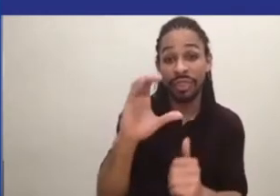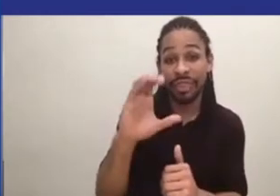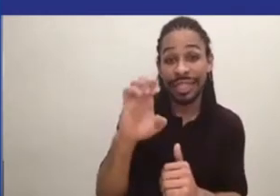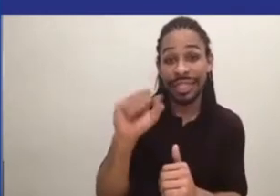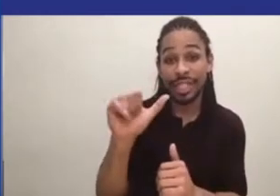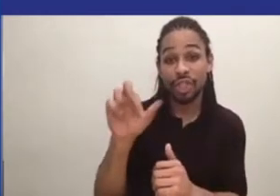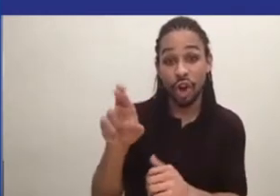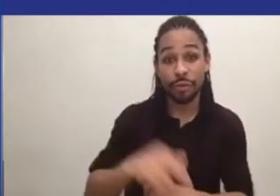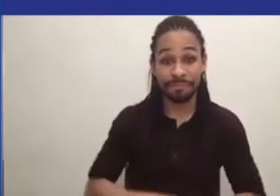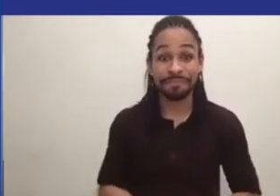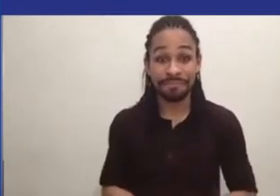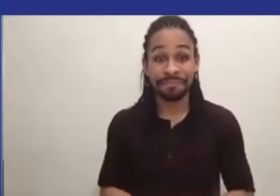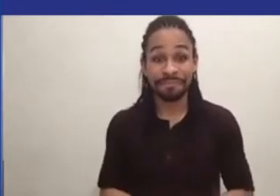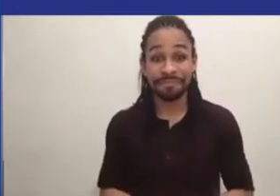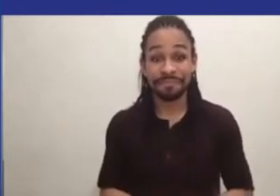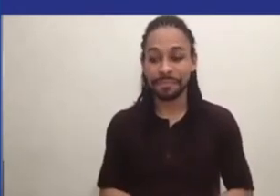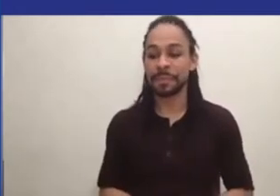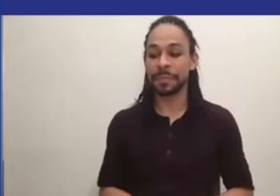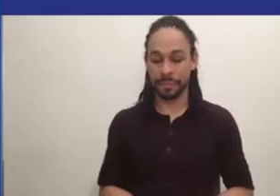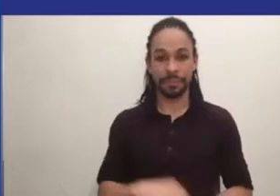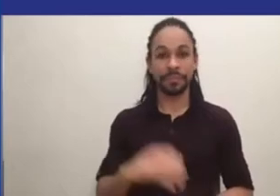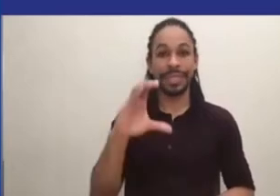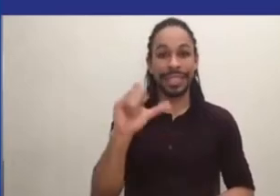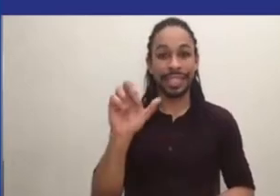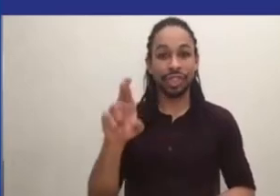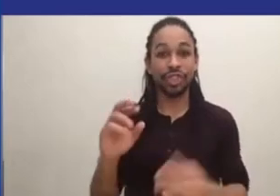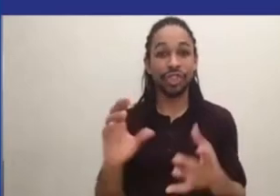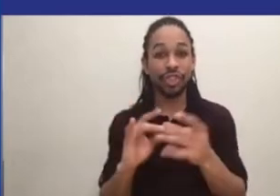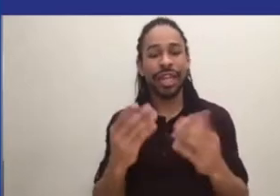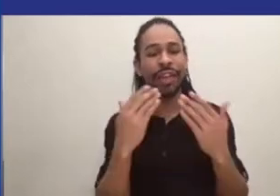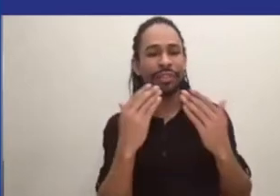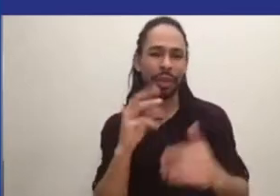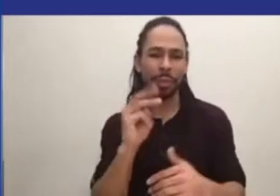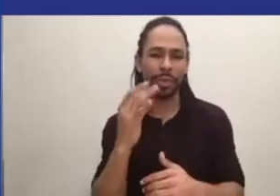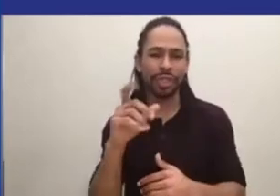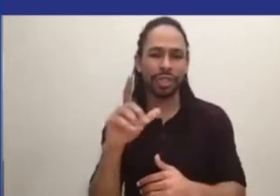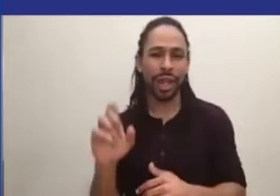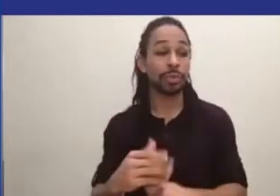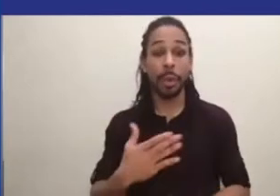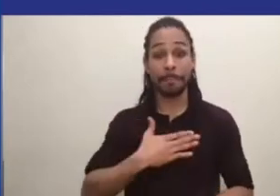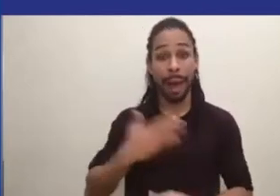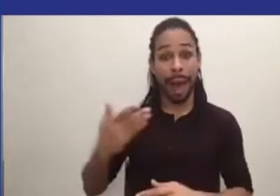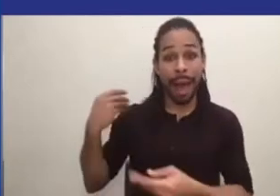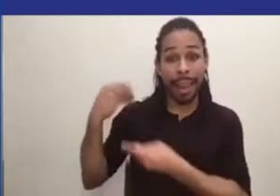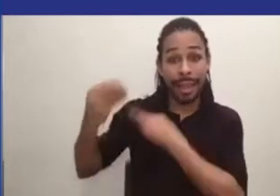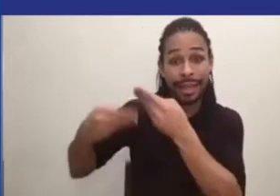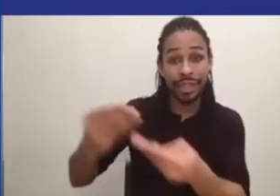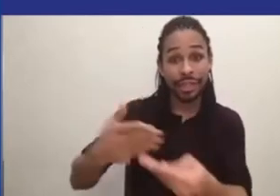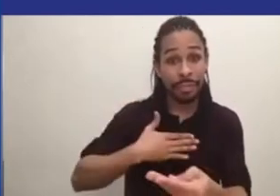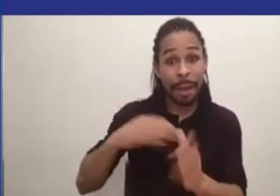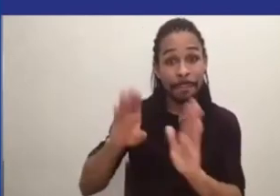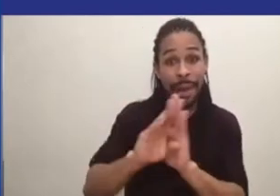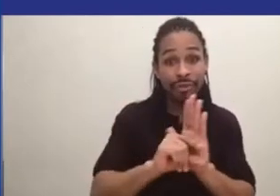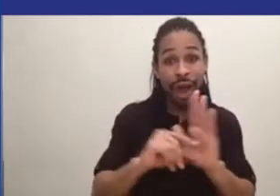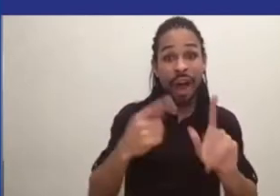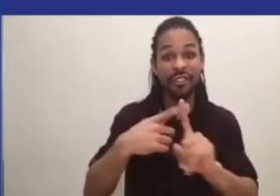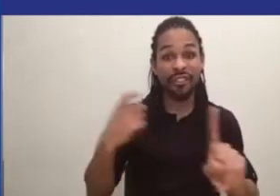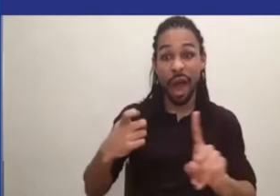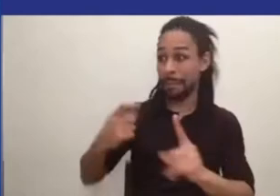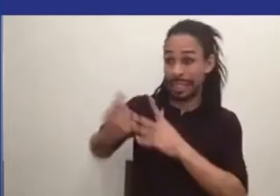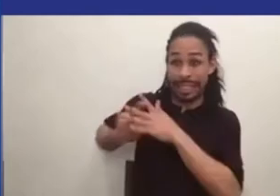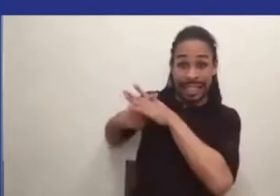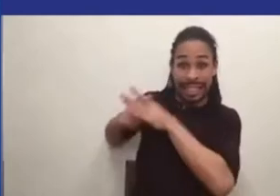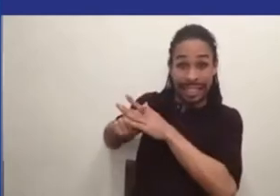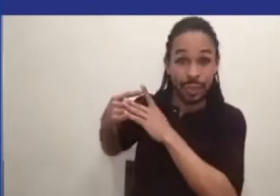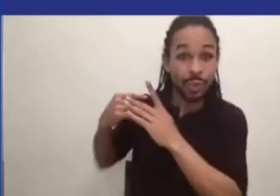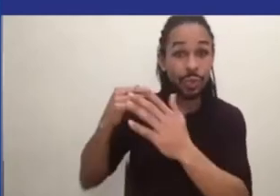Yes, thank you so much, Michele. My lineage and my background, from when I started to the stage, I am one